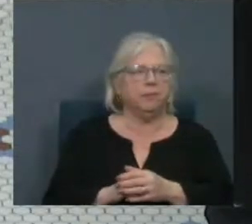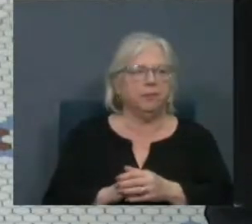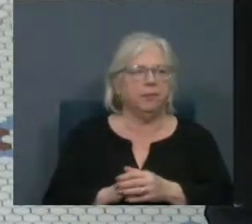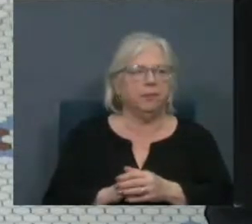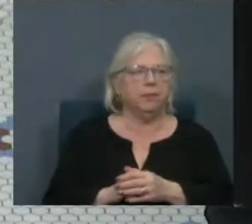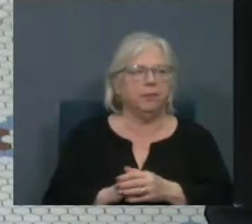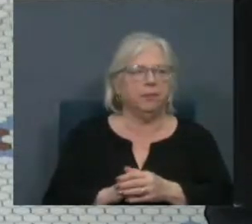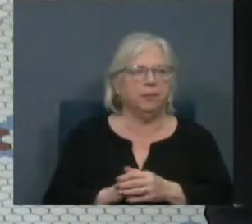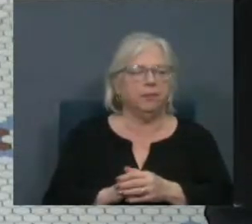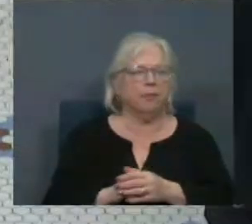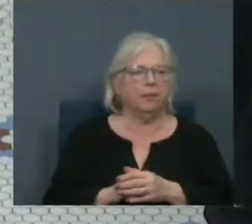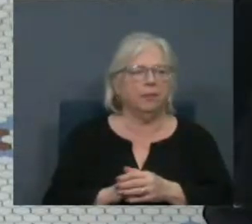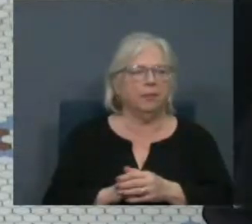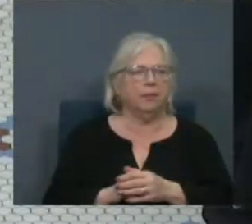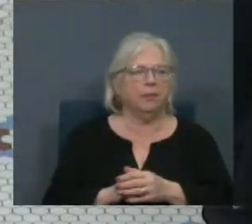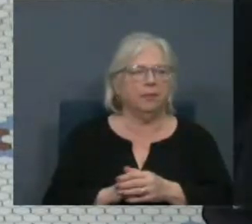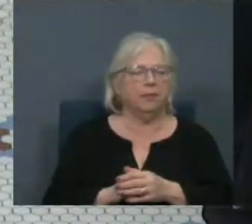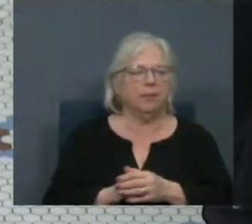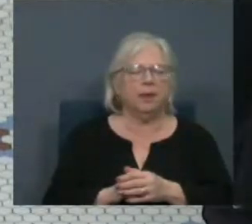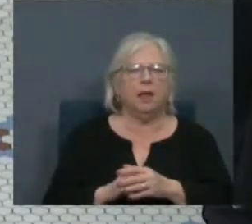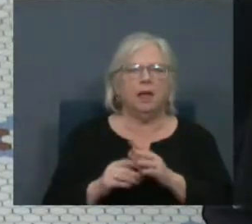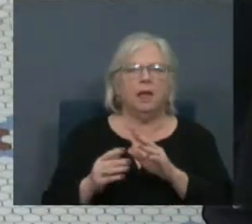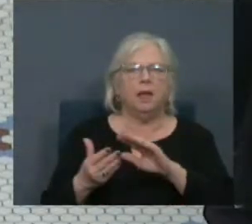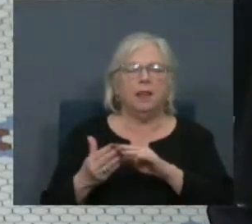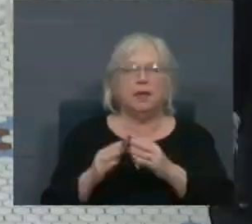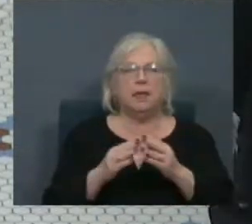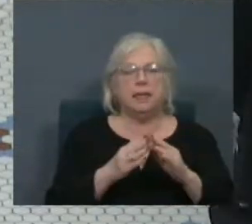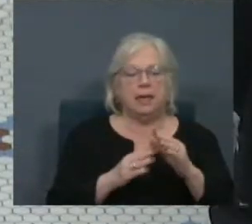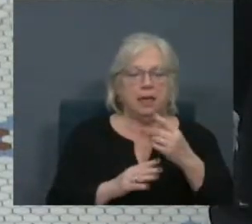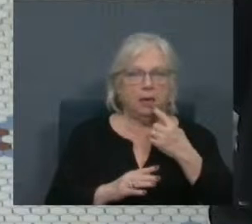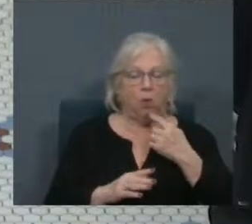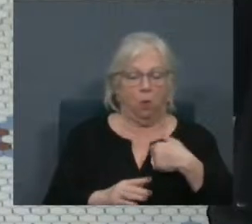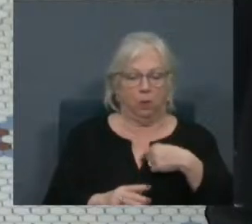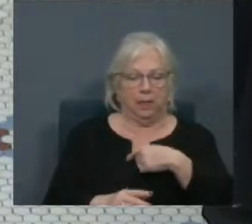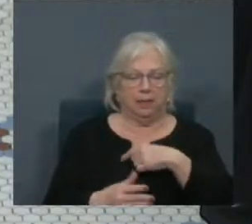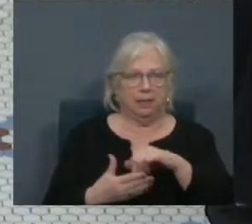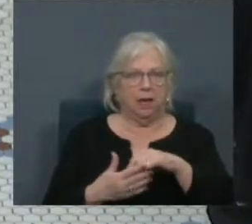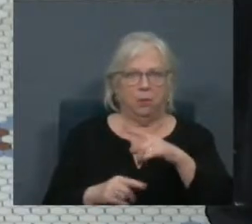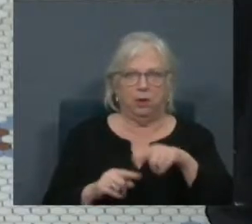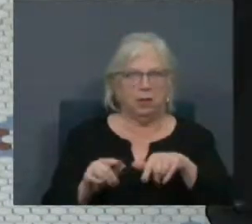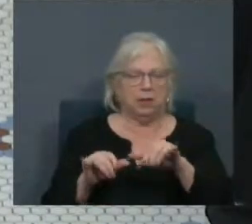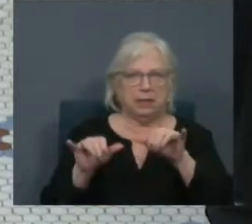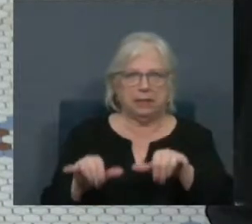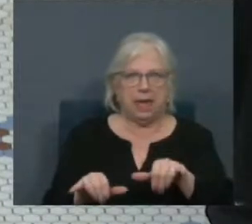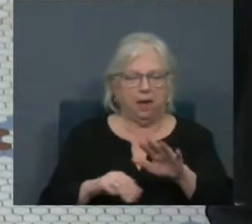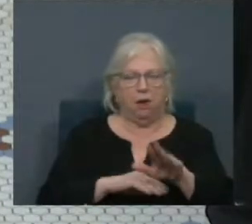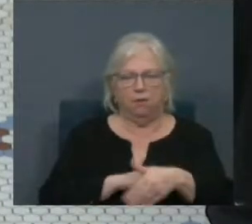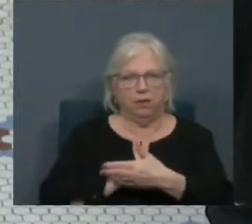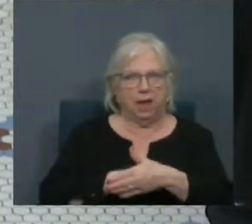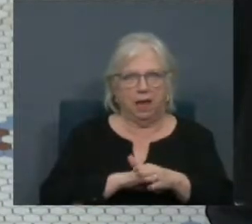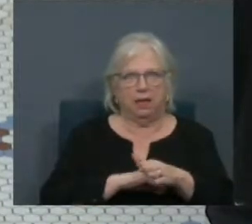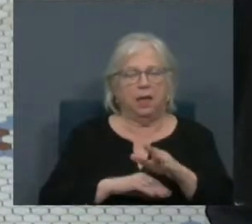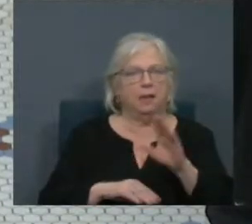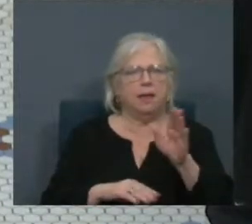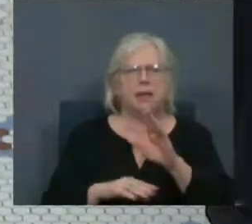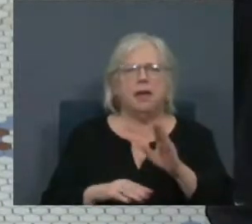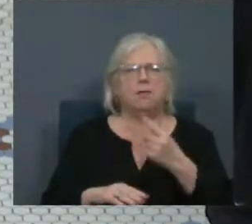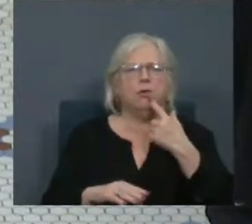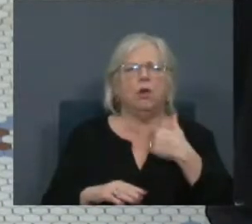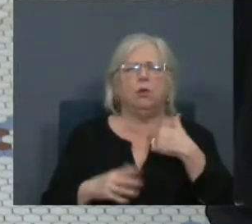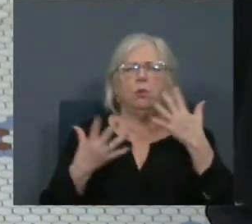The city has been, the city told us that we couldn't stay there, and they never told